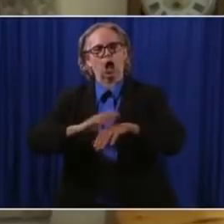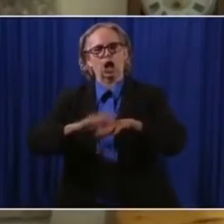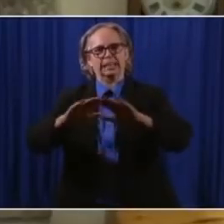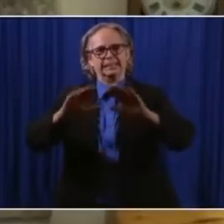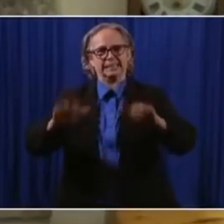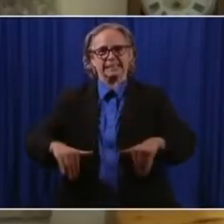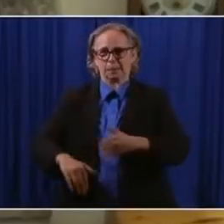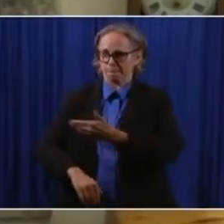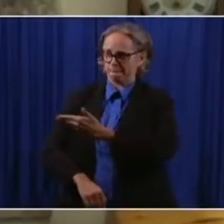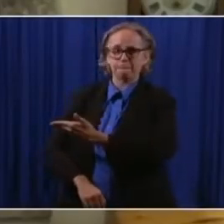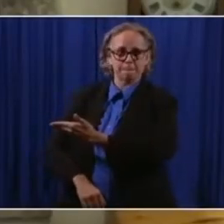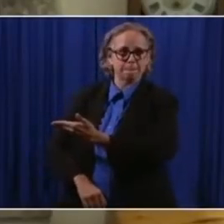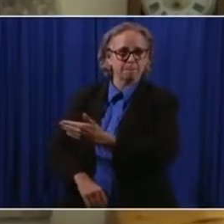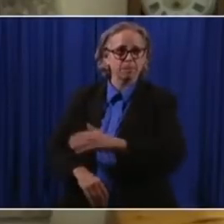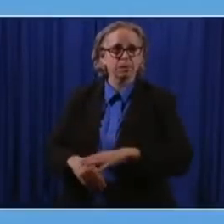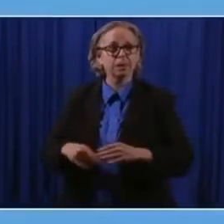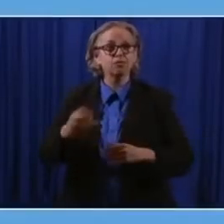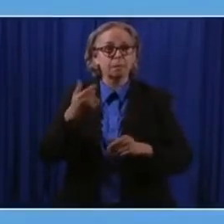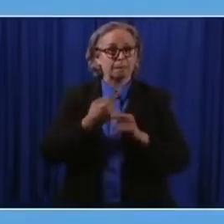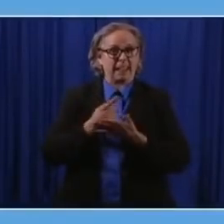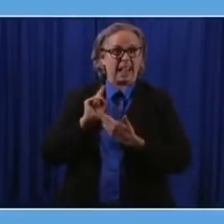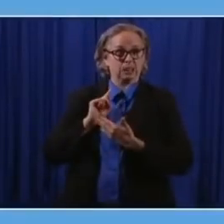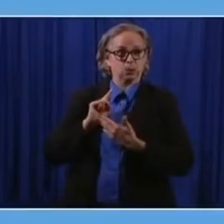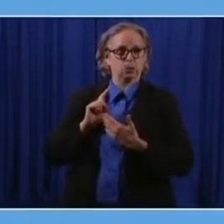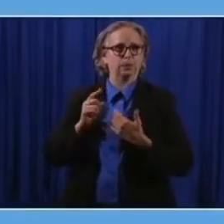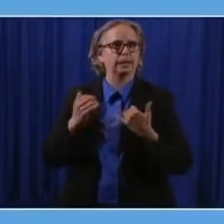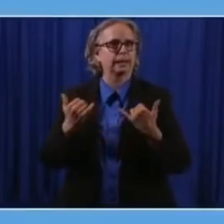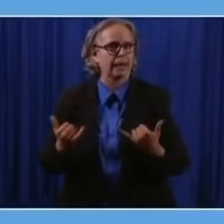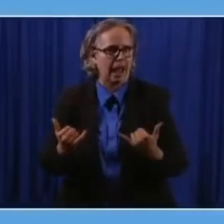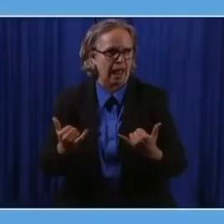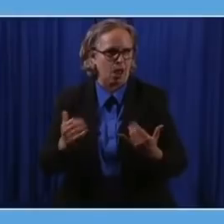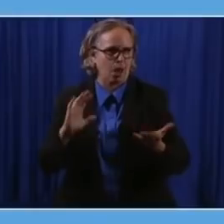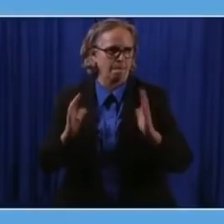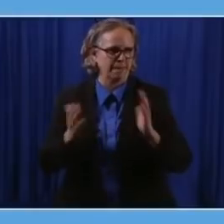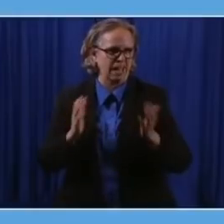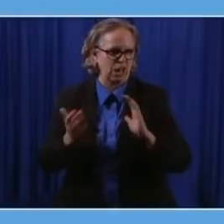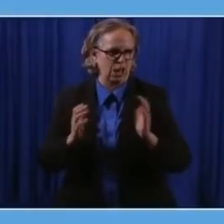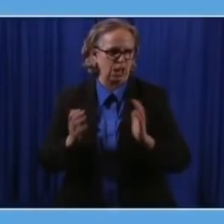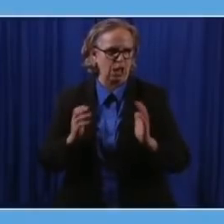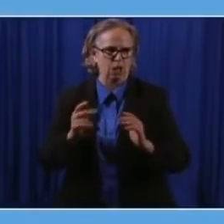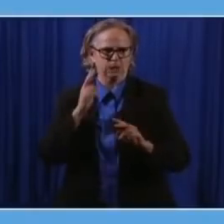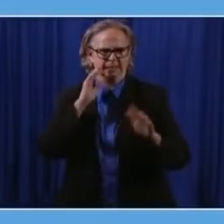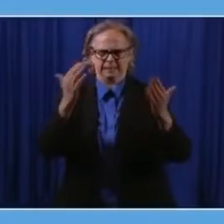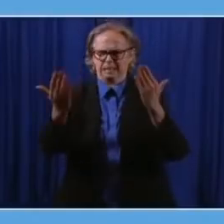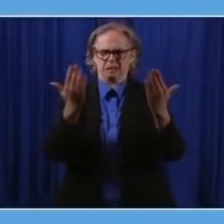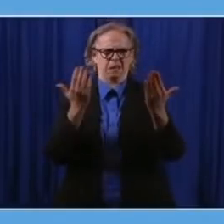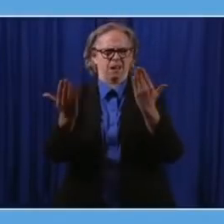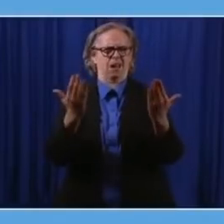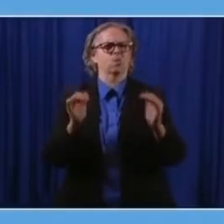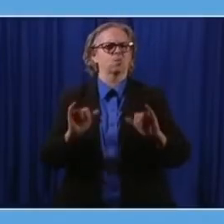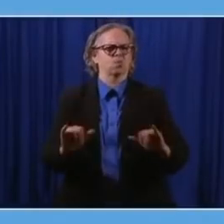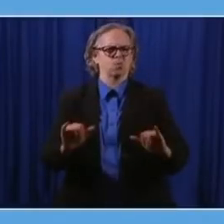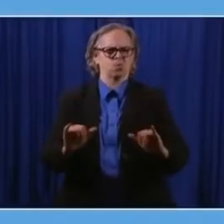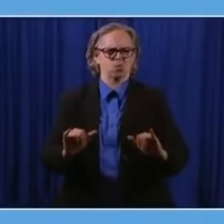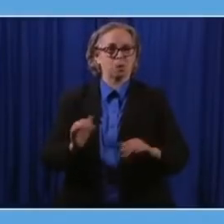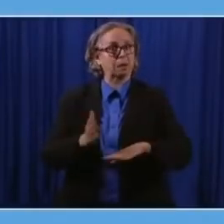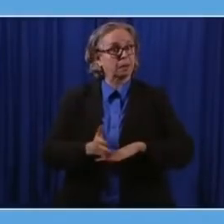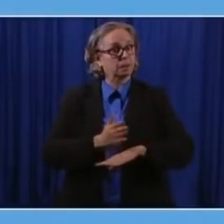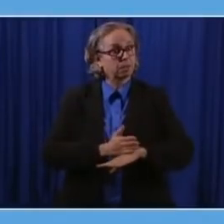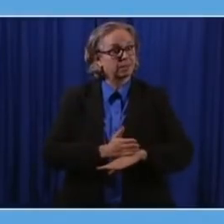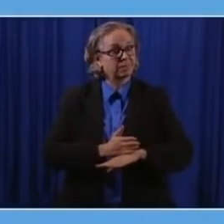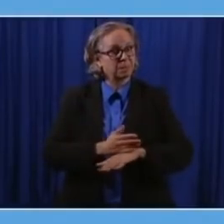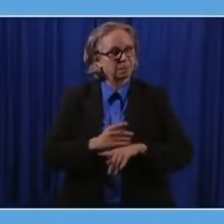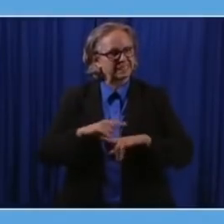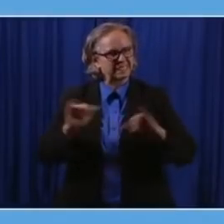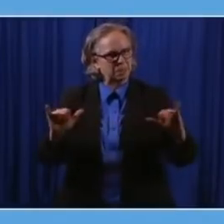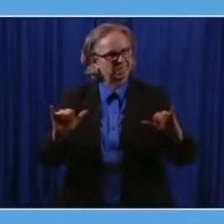today, and you'll see some changes and some things that we're very happy about and some things that we're not happy about.